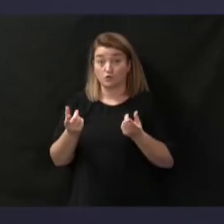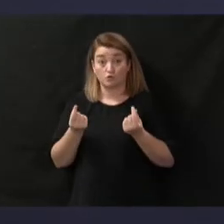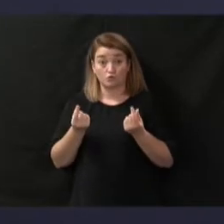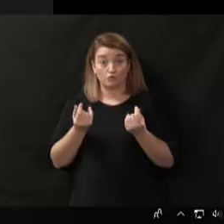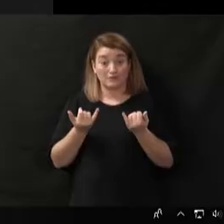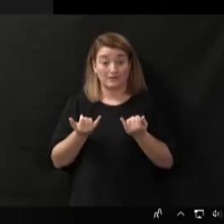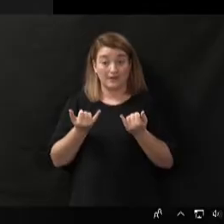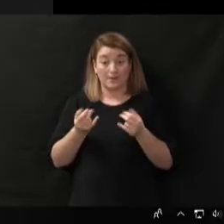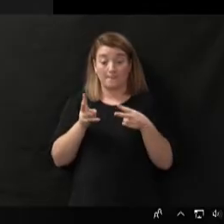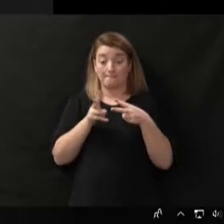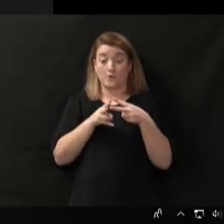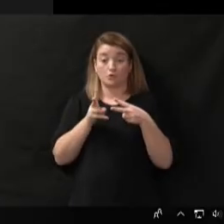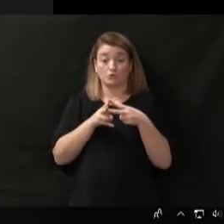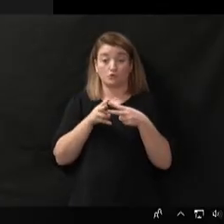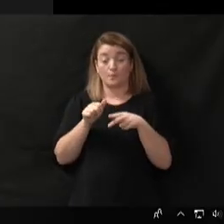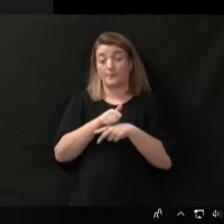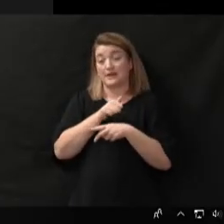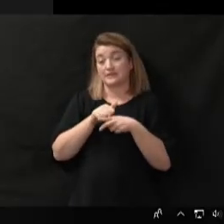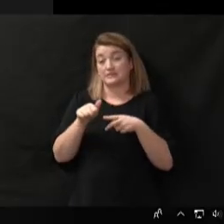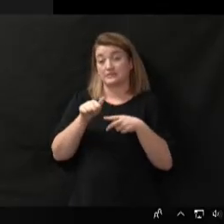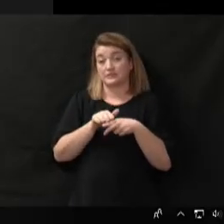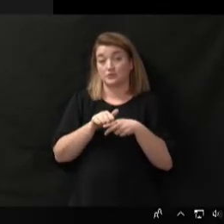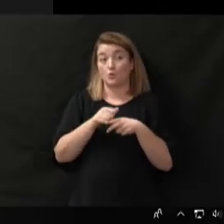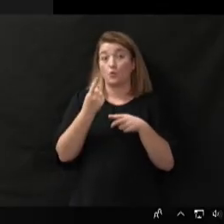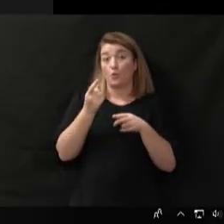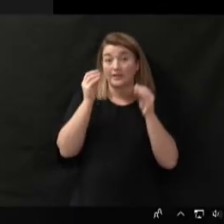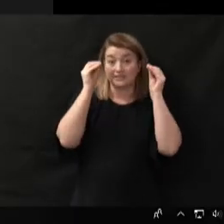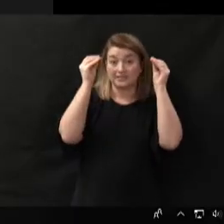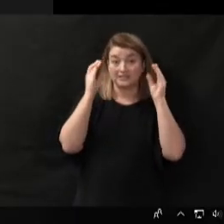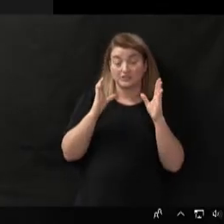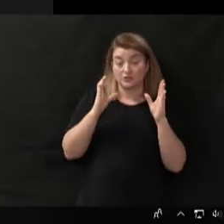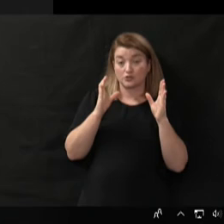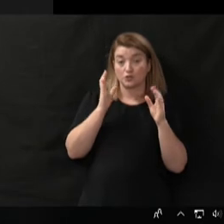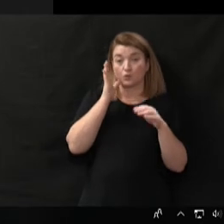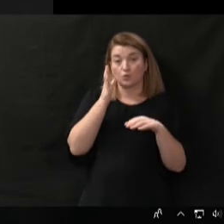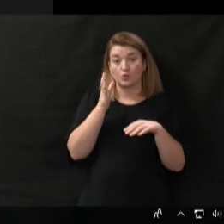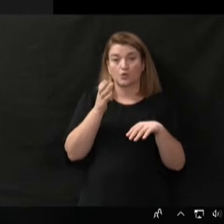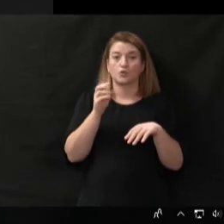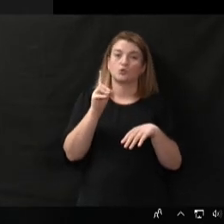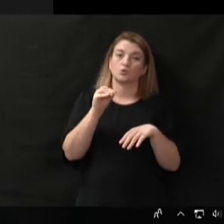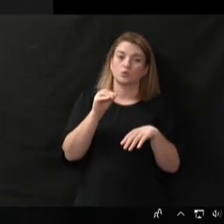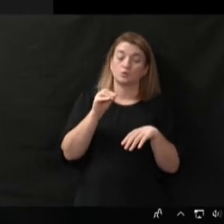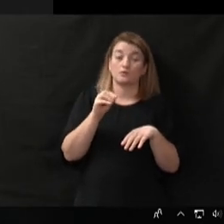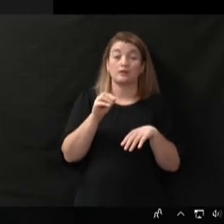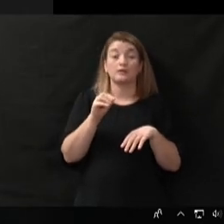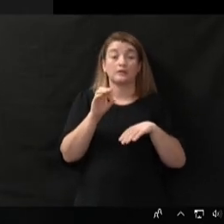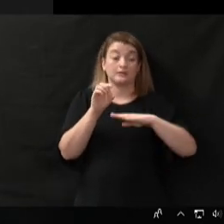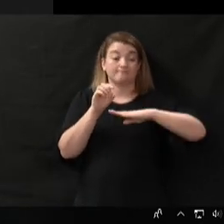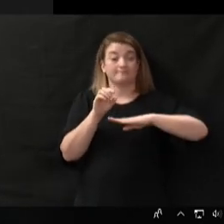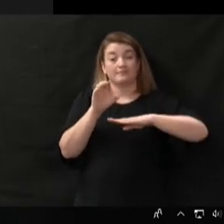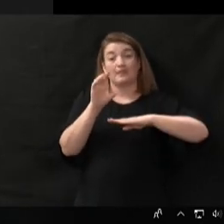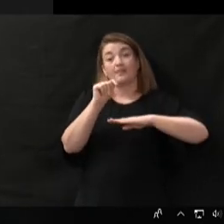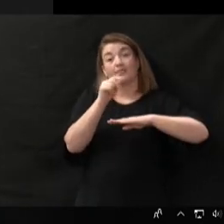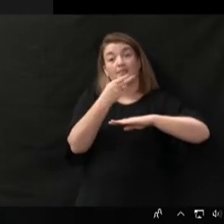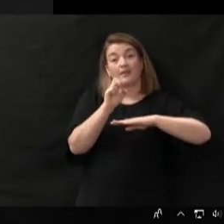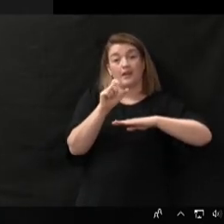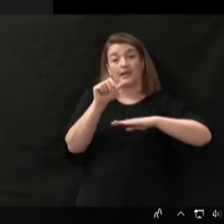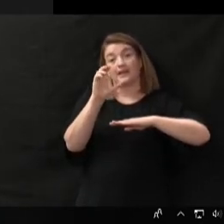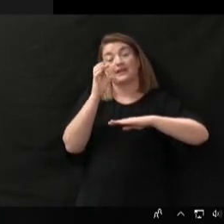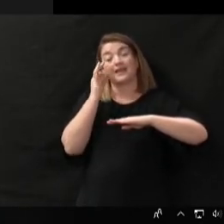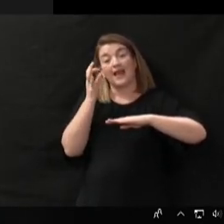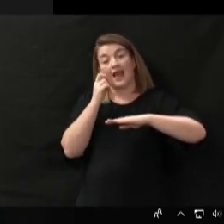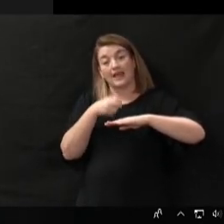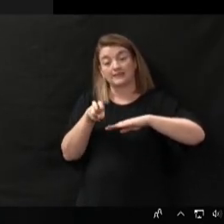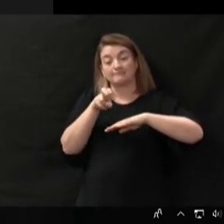is partner practice, and one teacher will do the cat sat on the red mat, and the other the box fell off the